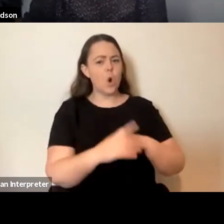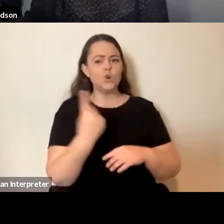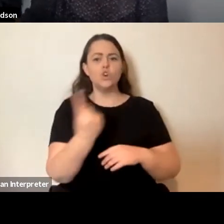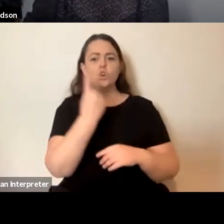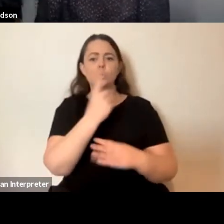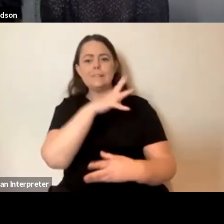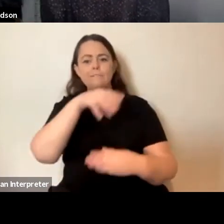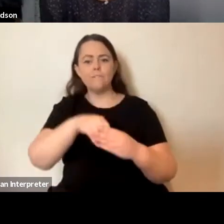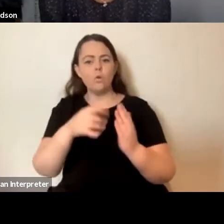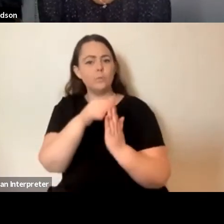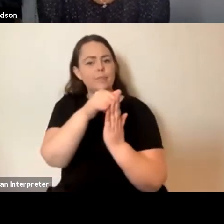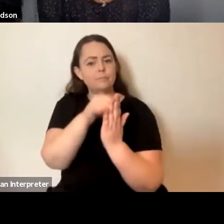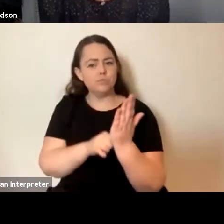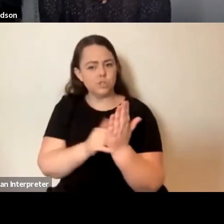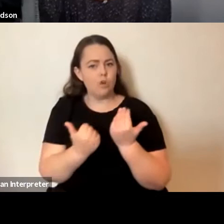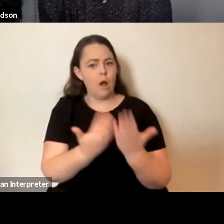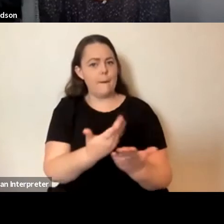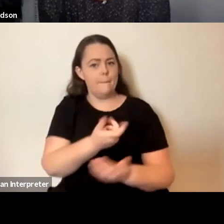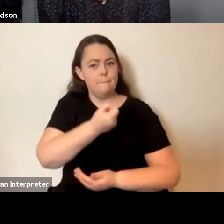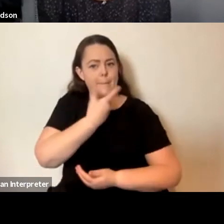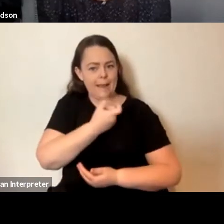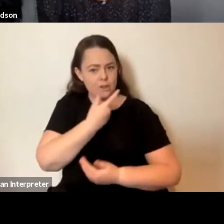involved, and